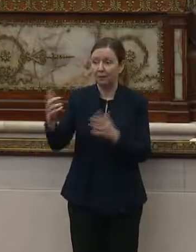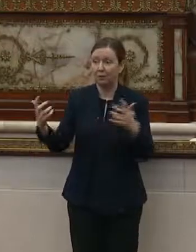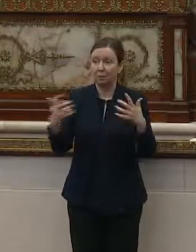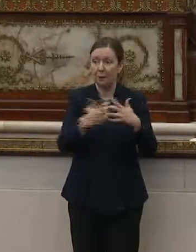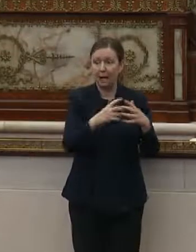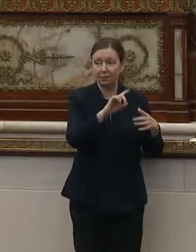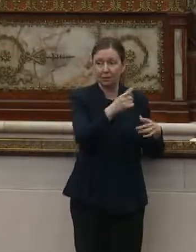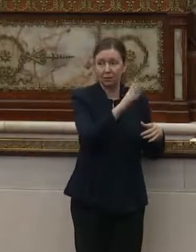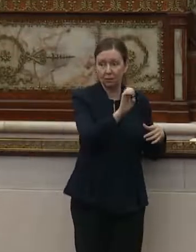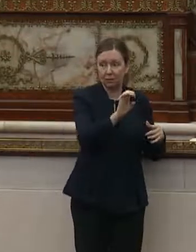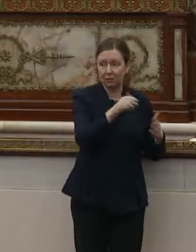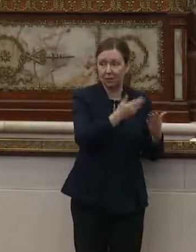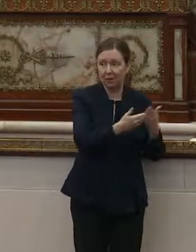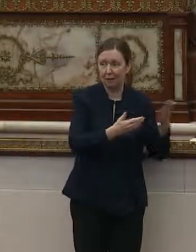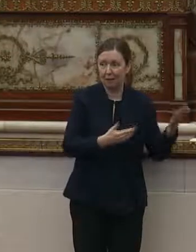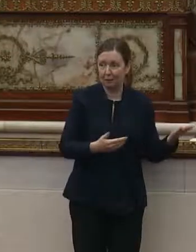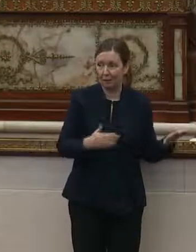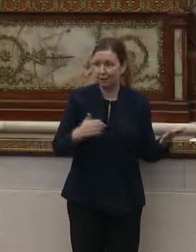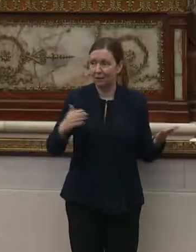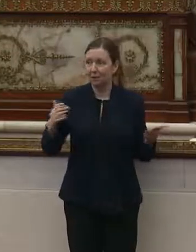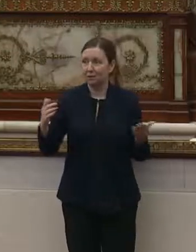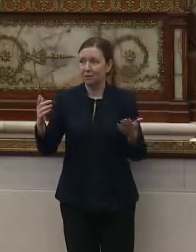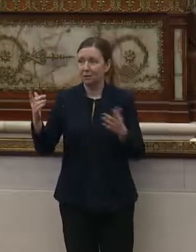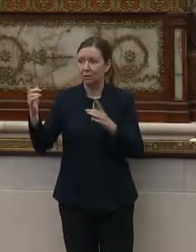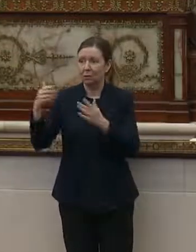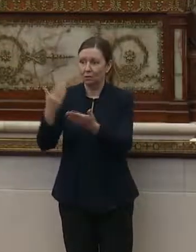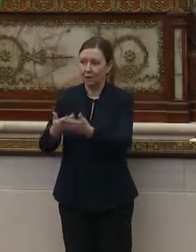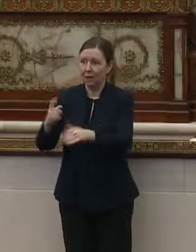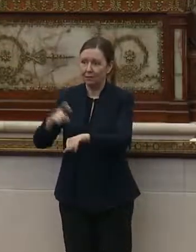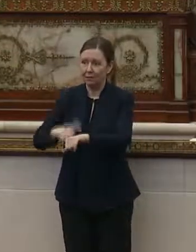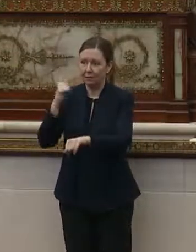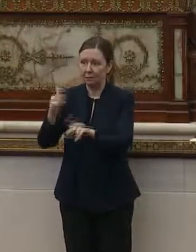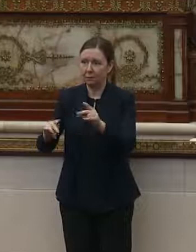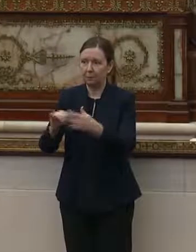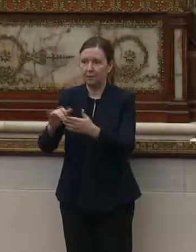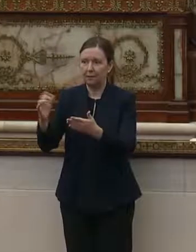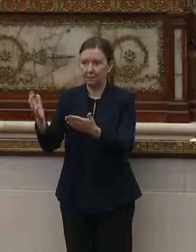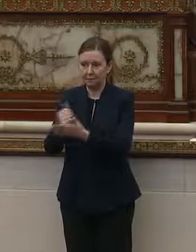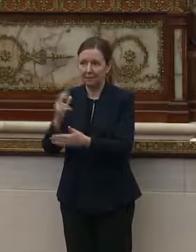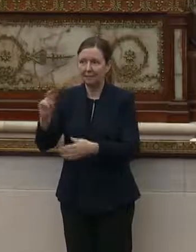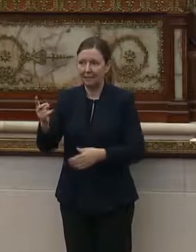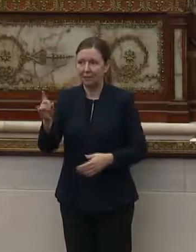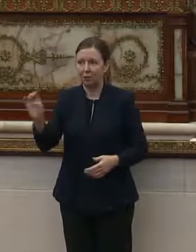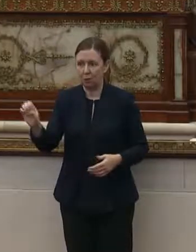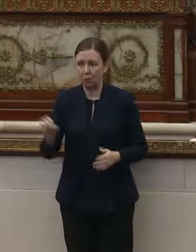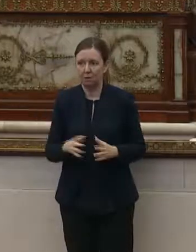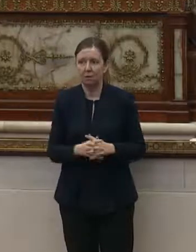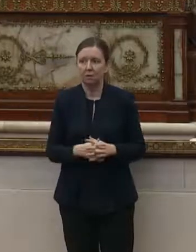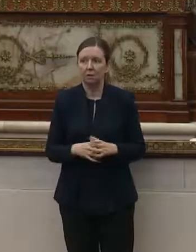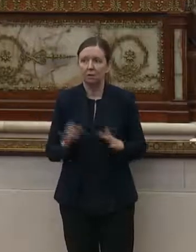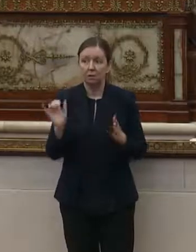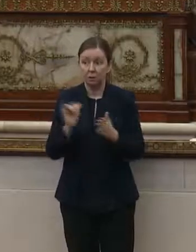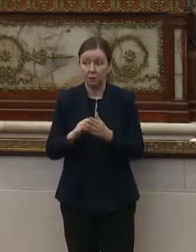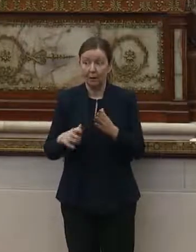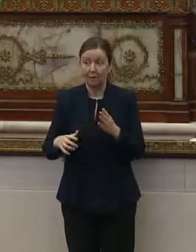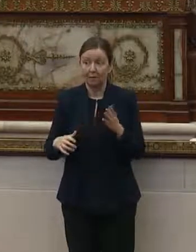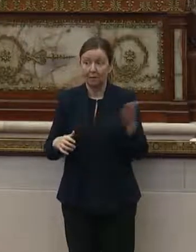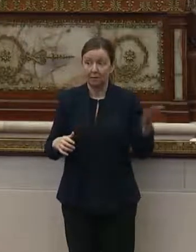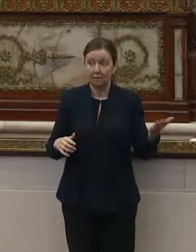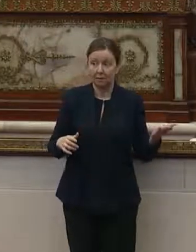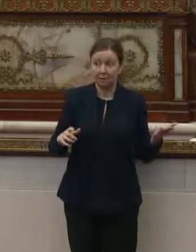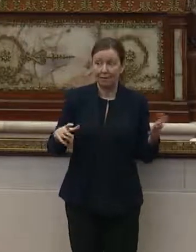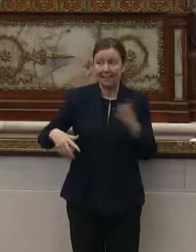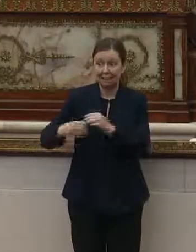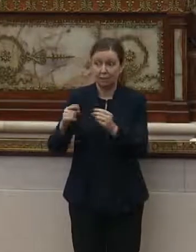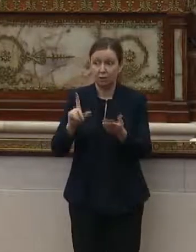that arrived before, so that they come in time for the people who are due for their second doses. All right, so that's in addition then to the